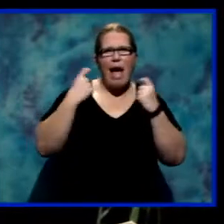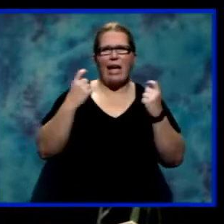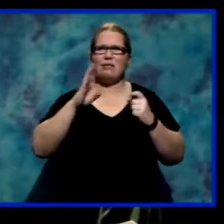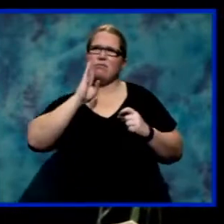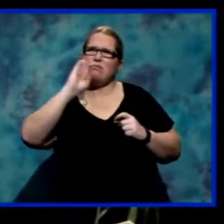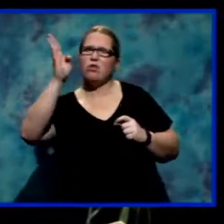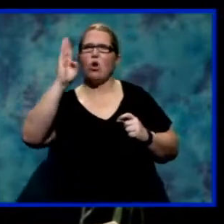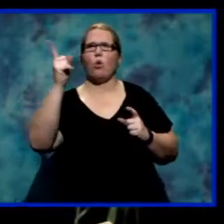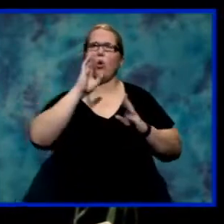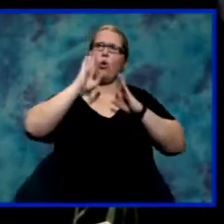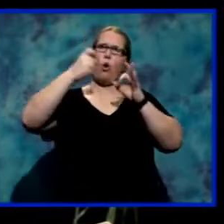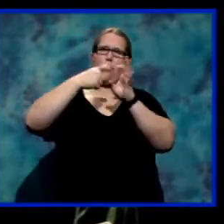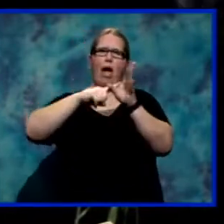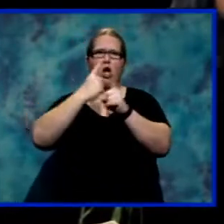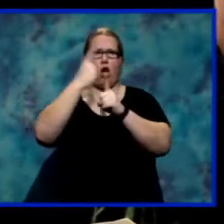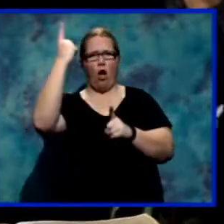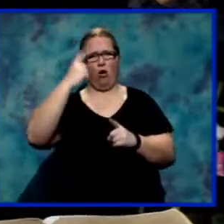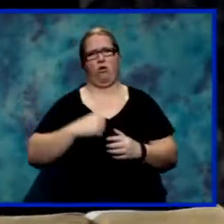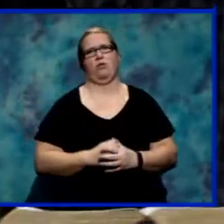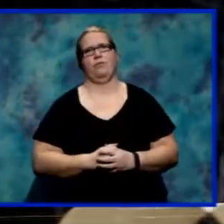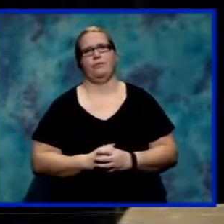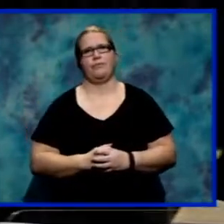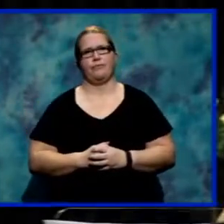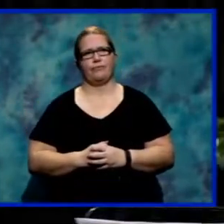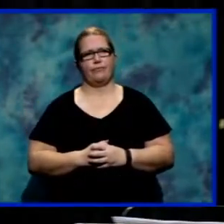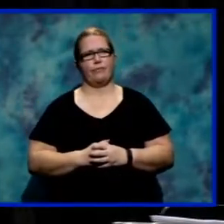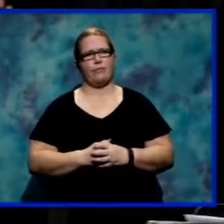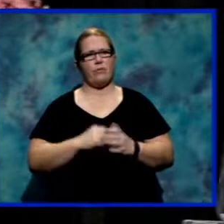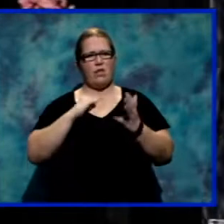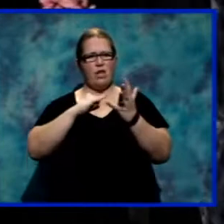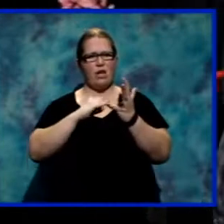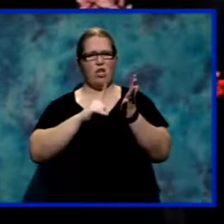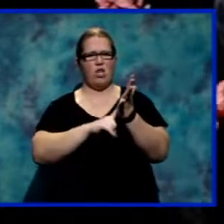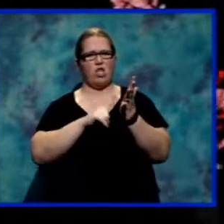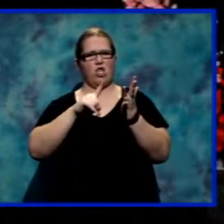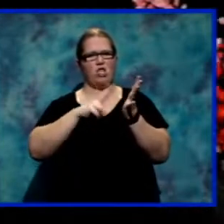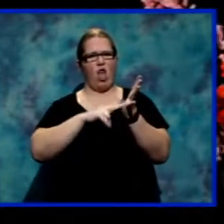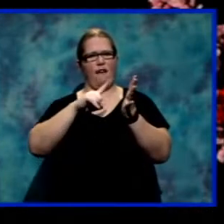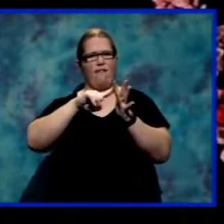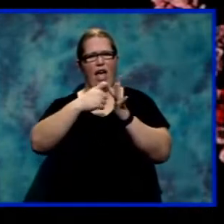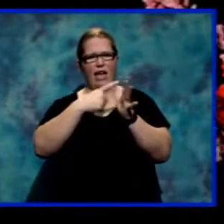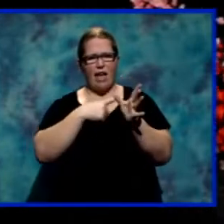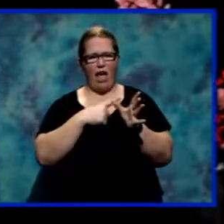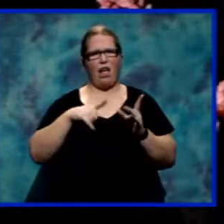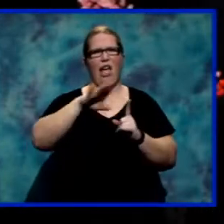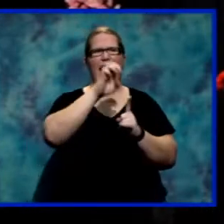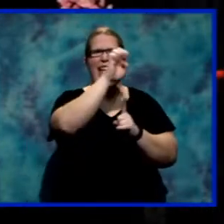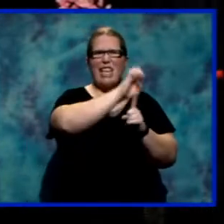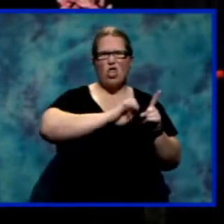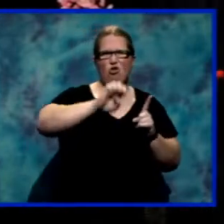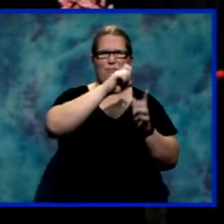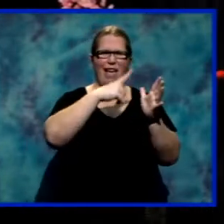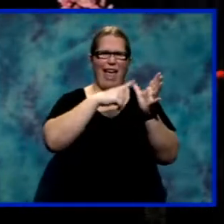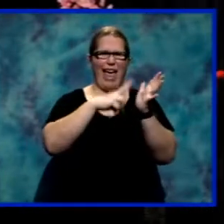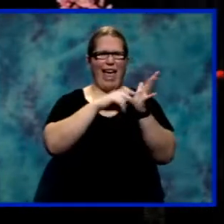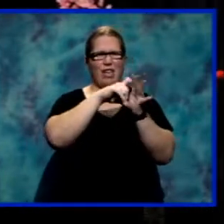by God in Czechoslovakia, well, Slovakia and the Czech Republic, this ancient area of Europe. In